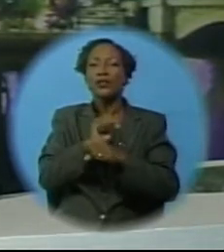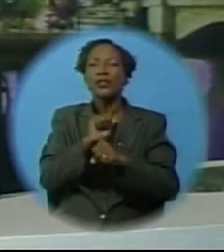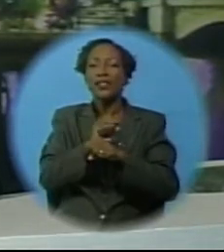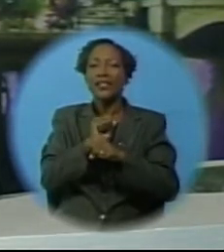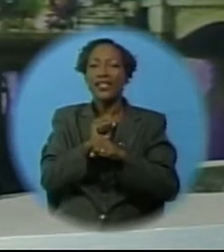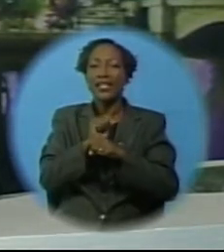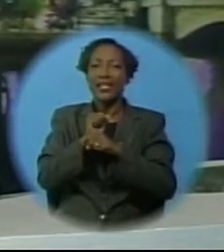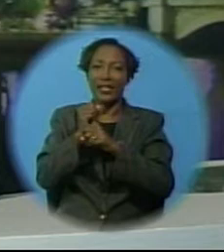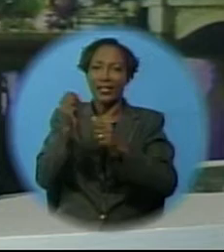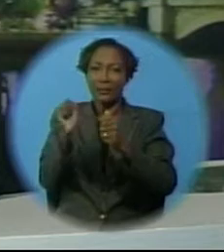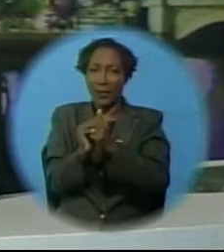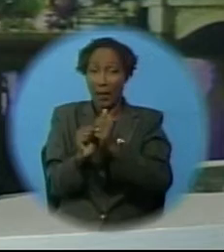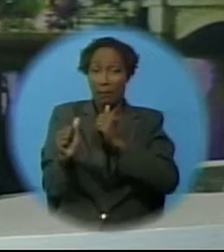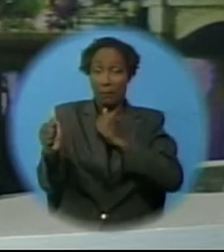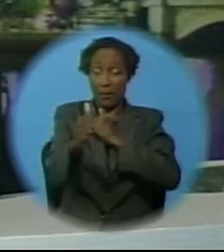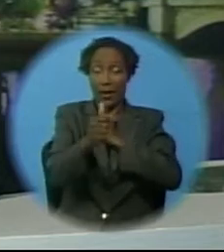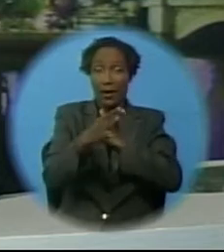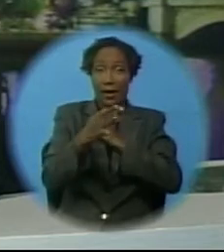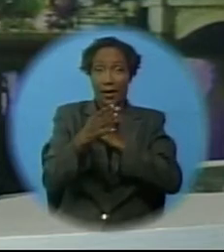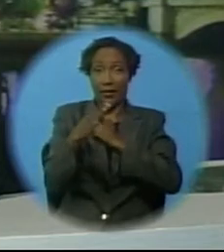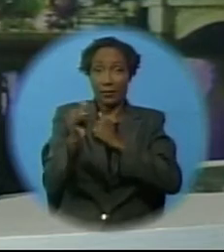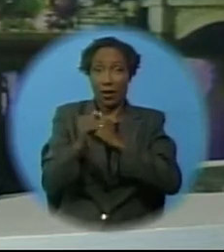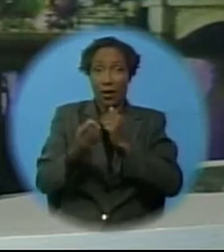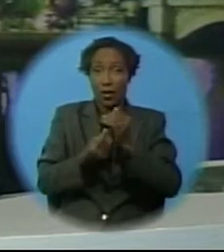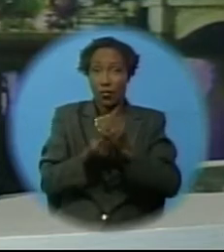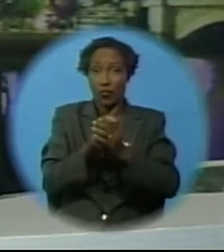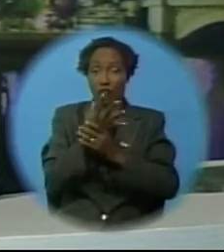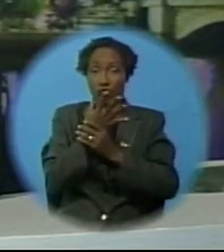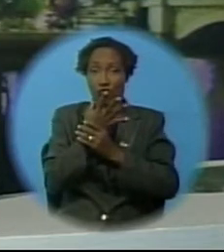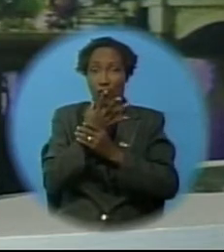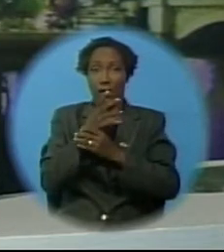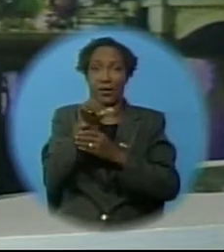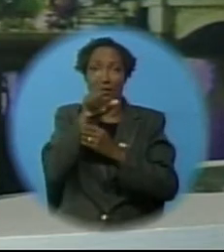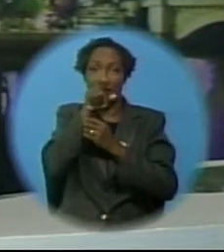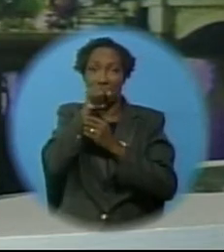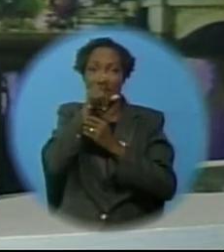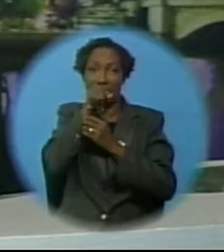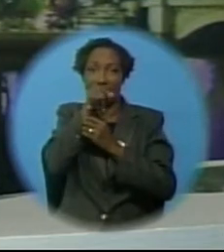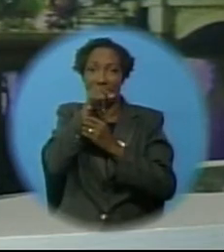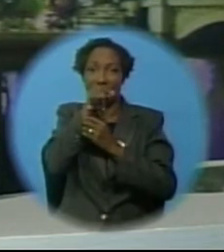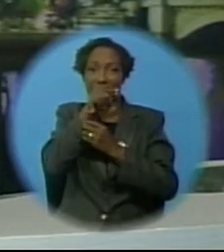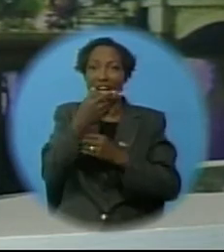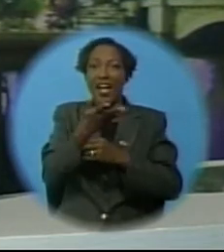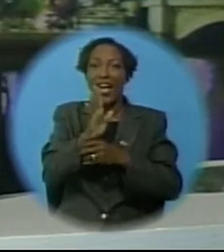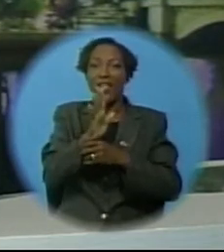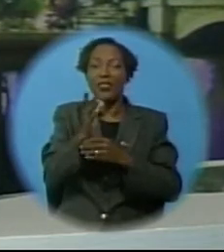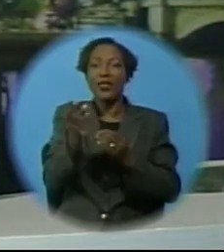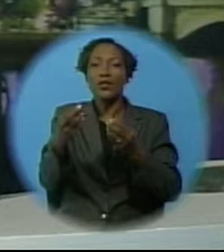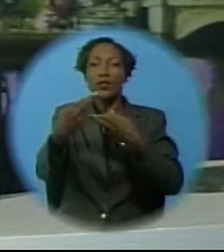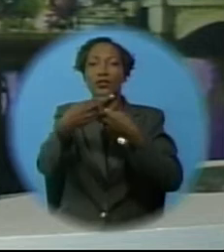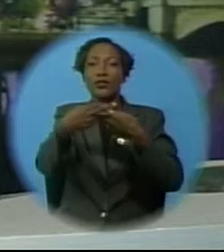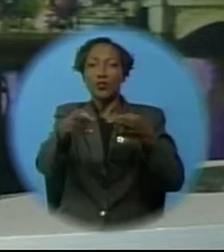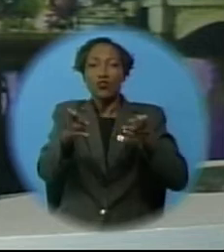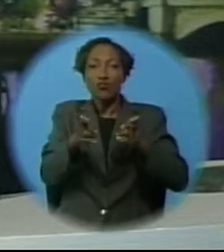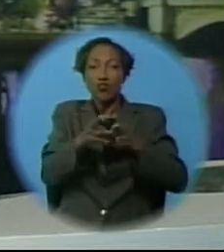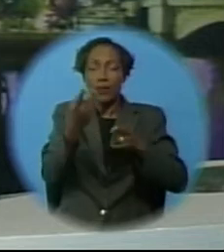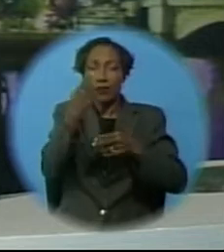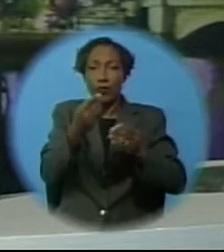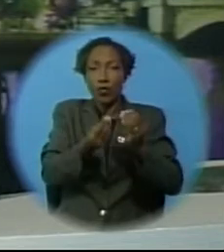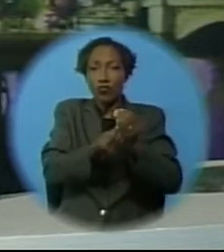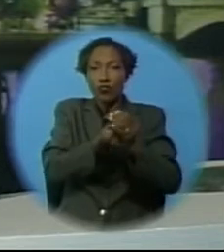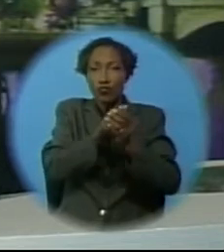production. Word of this from one official in the industry who says there's room for unprecedented growth in the production of